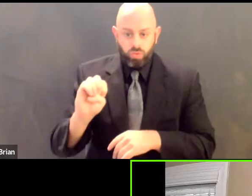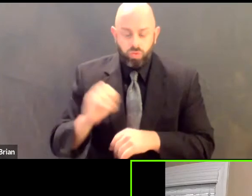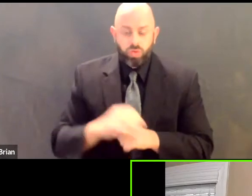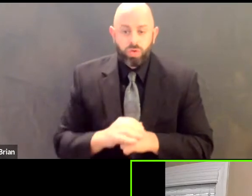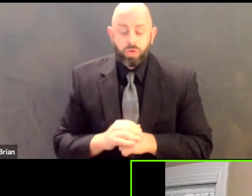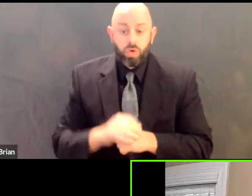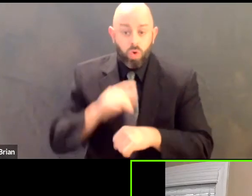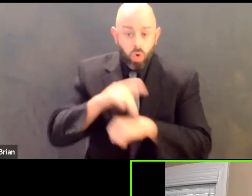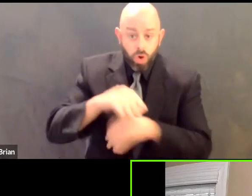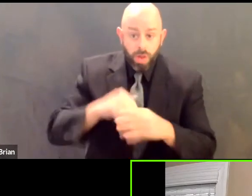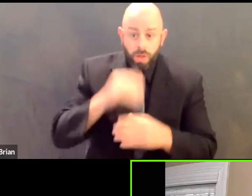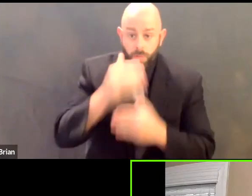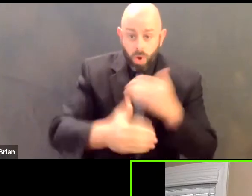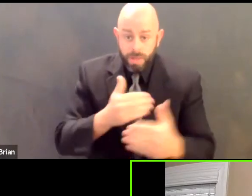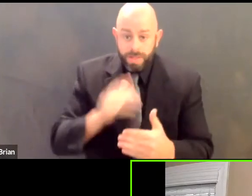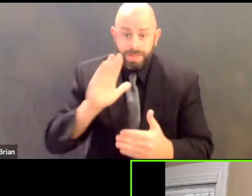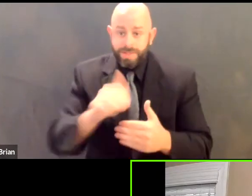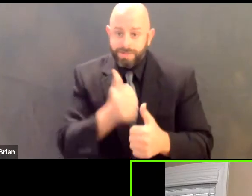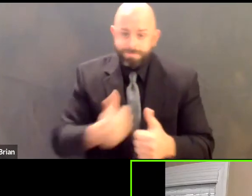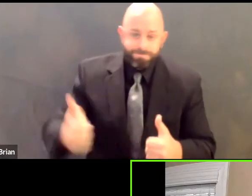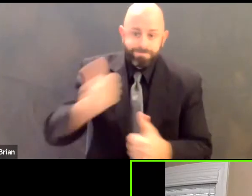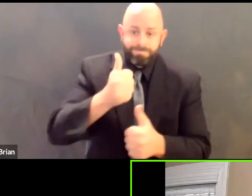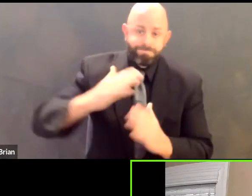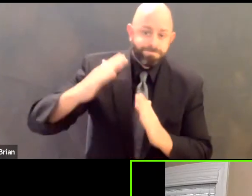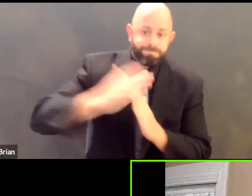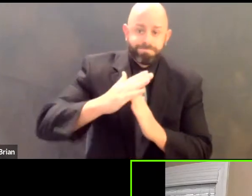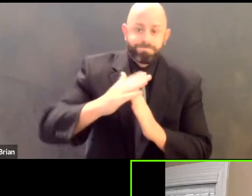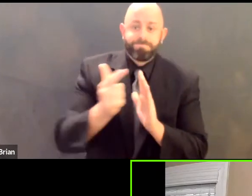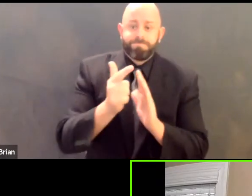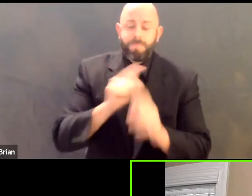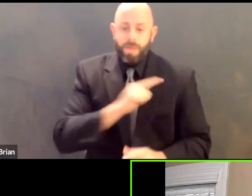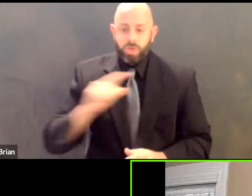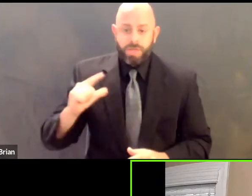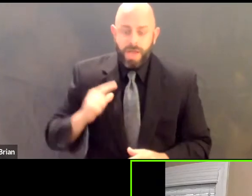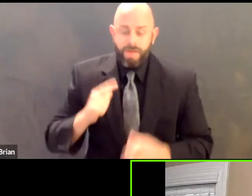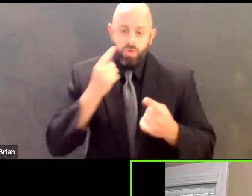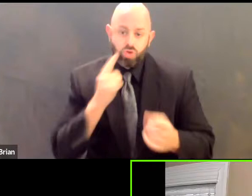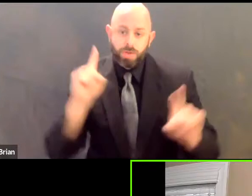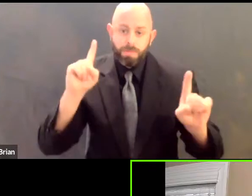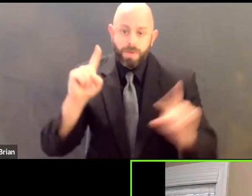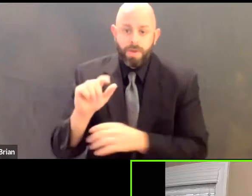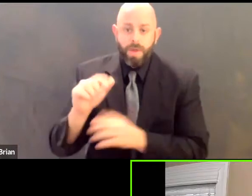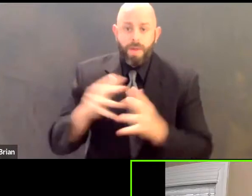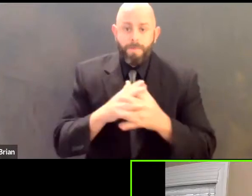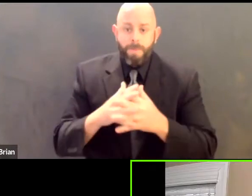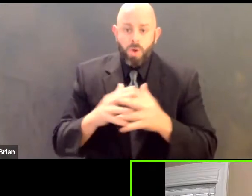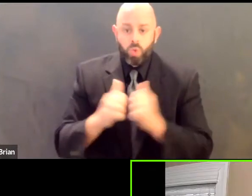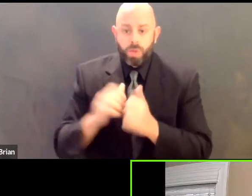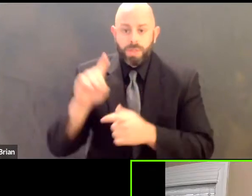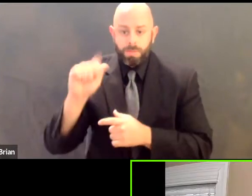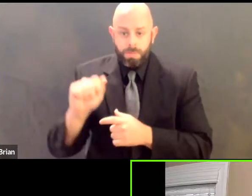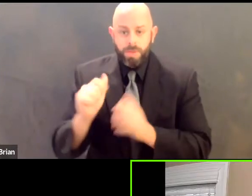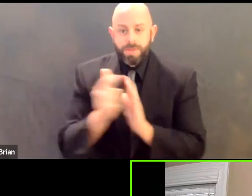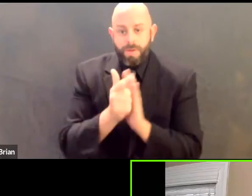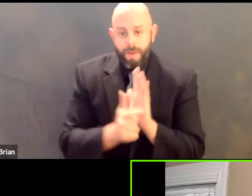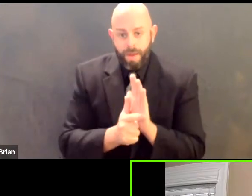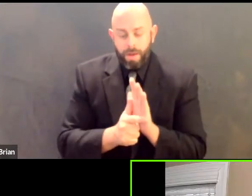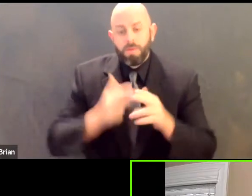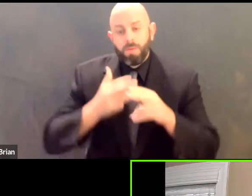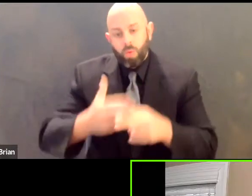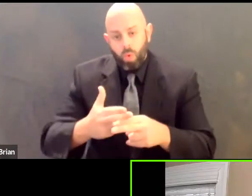become his signature legislative achievement, the Americans with Disabilities Act, or referred to as the